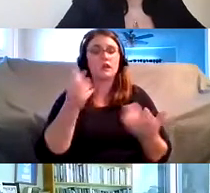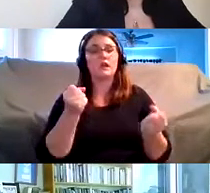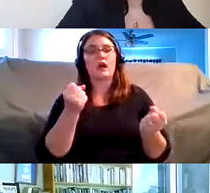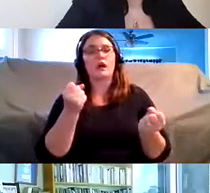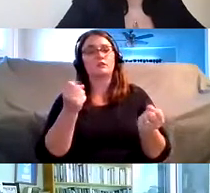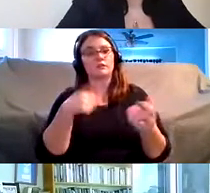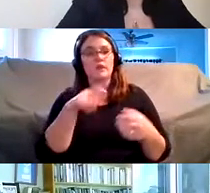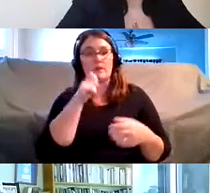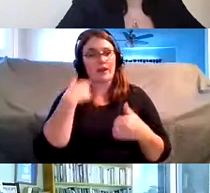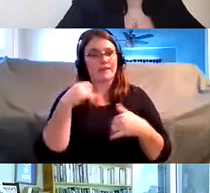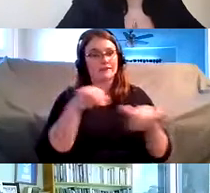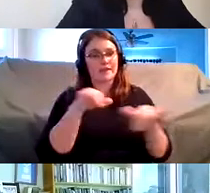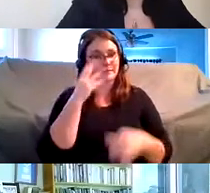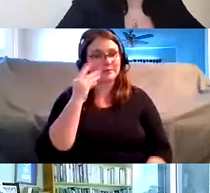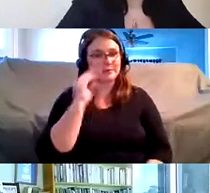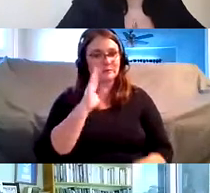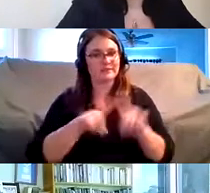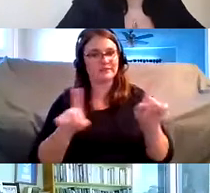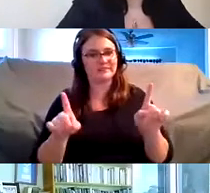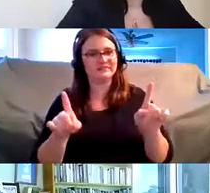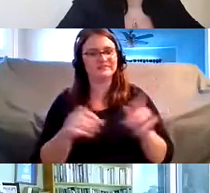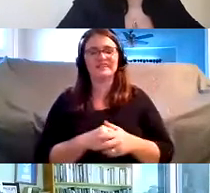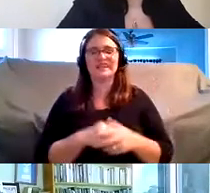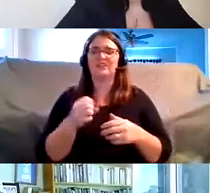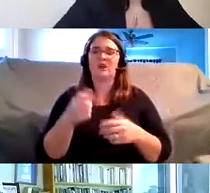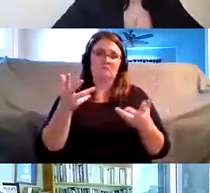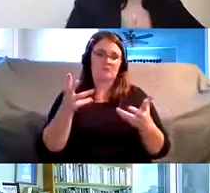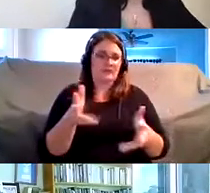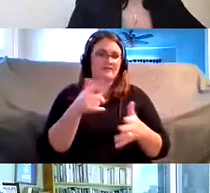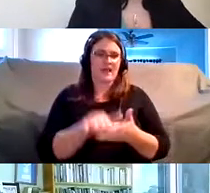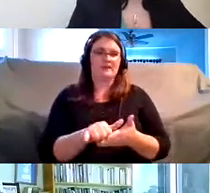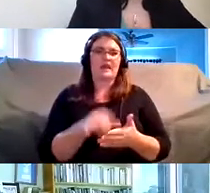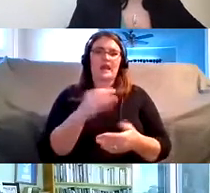opening remarks. I look forward to any kind of questions or comments as we move forward in the panel.